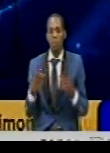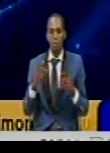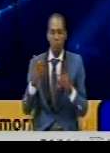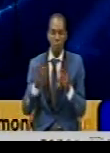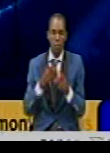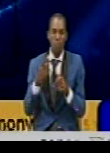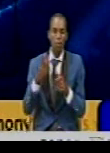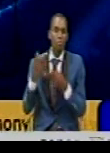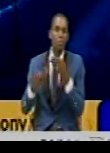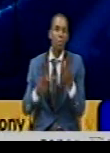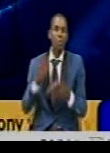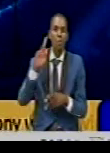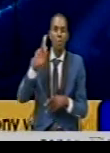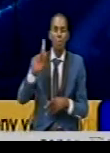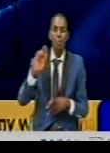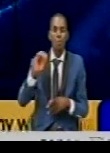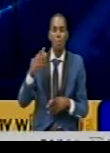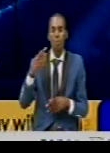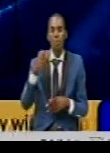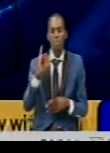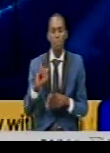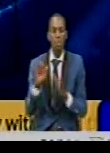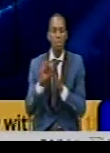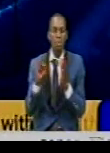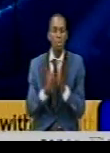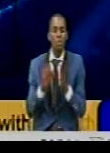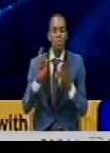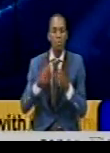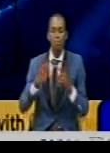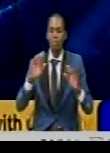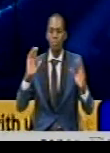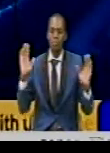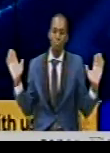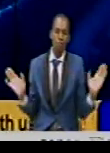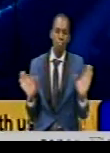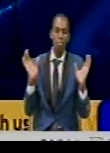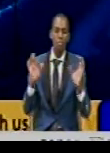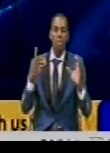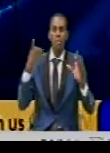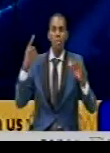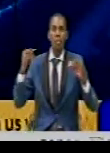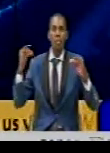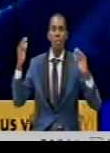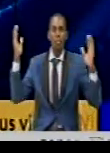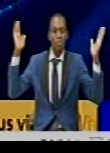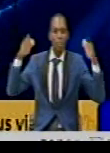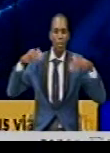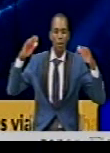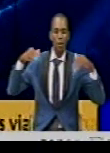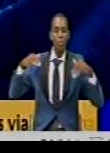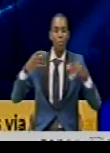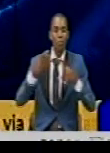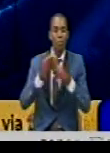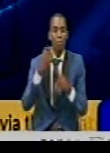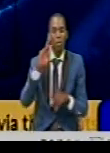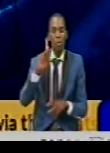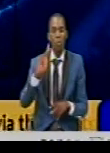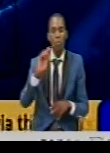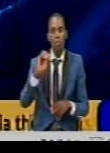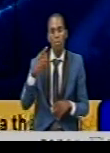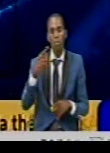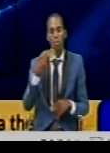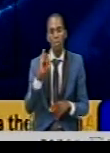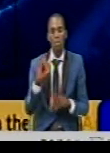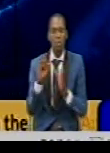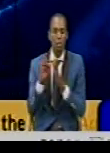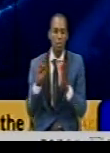And before we hand over to the state overseer, we go all the way to Kogi State at Jaokuta to celebrate the showers with